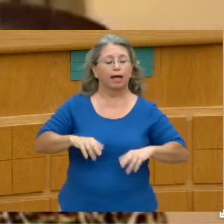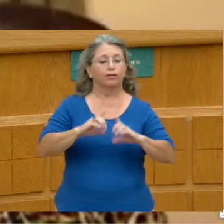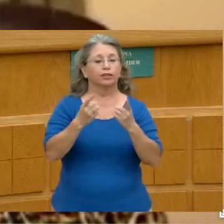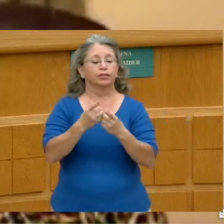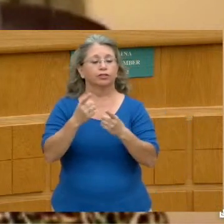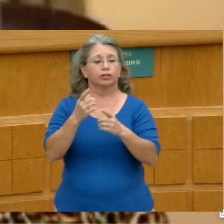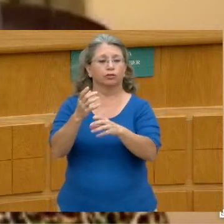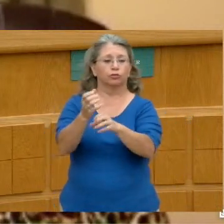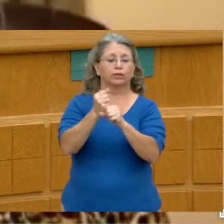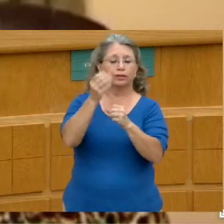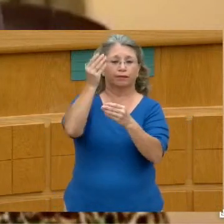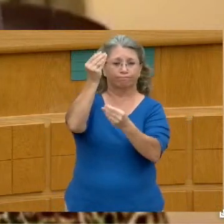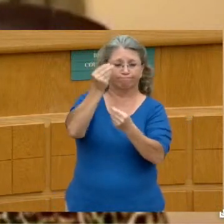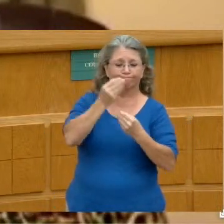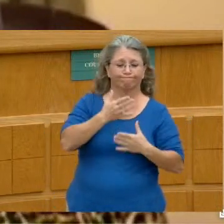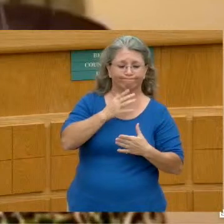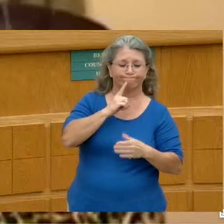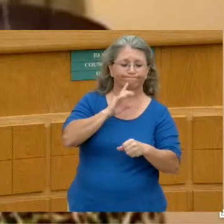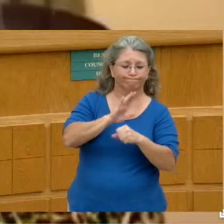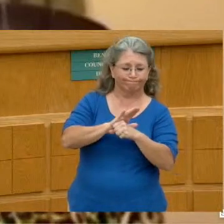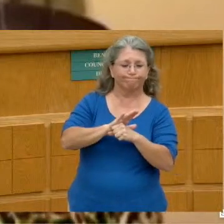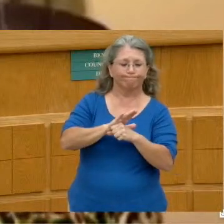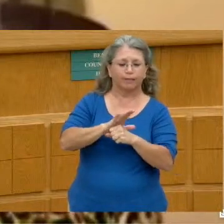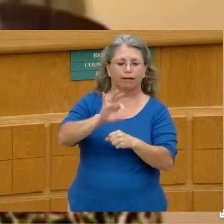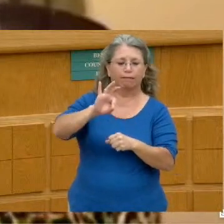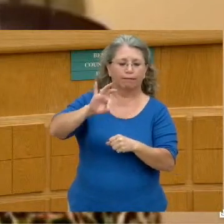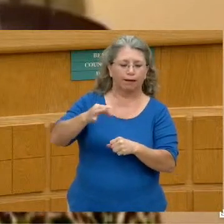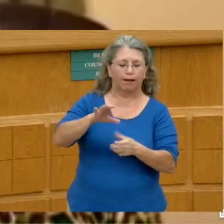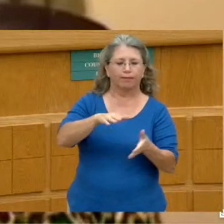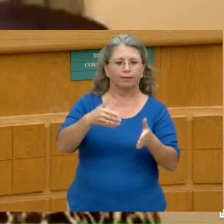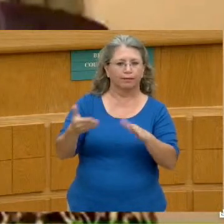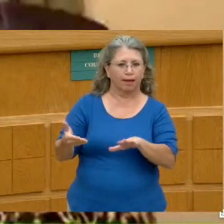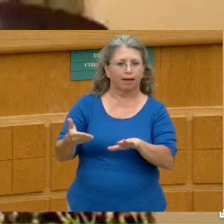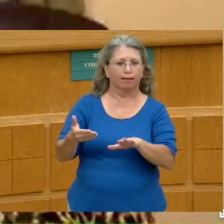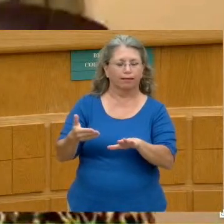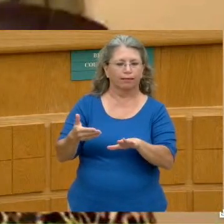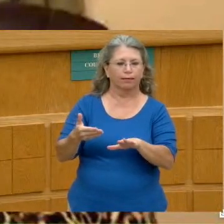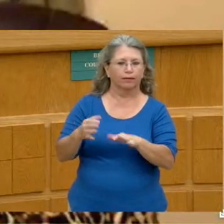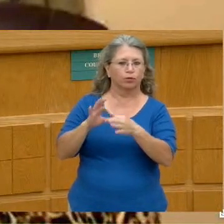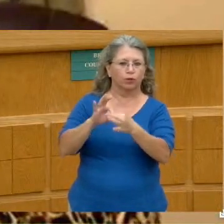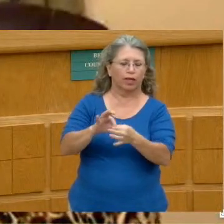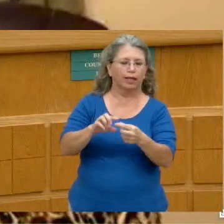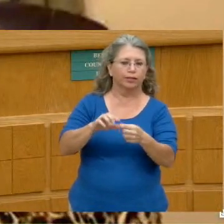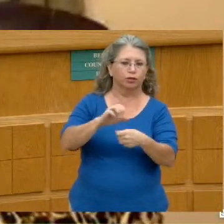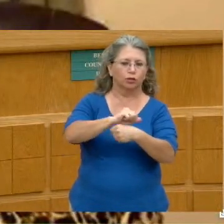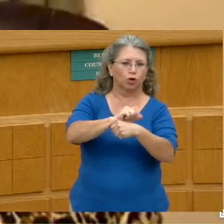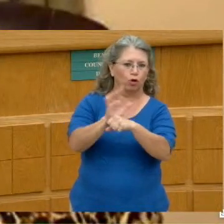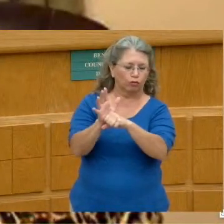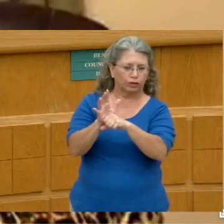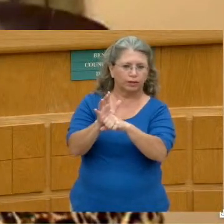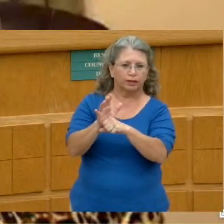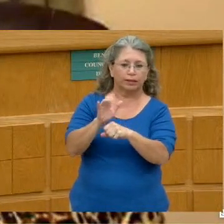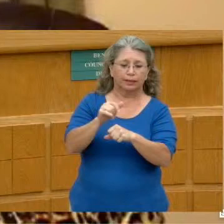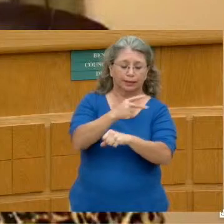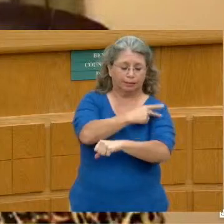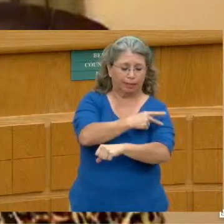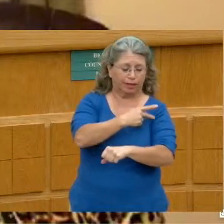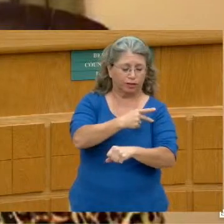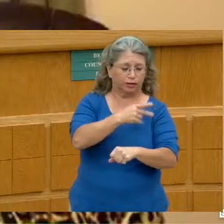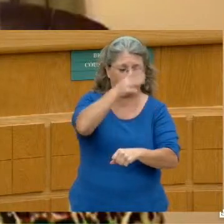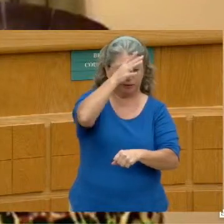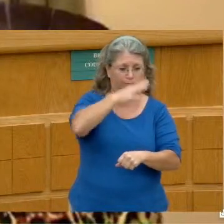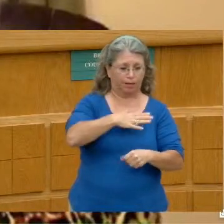our 9th death due to COVID-19 today in Nueces County. This patient was a male between the ages of 40